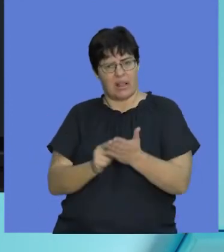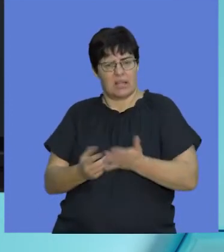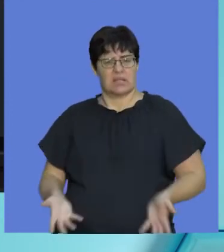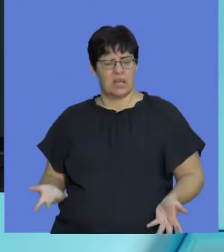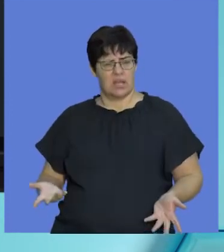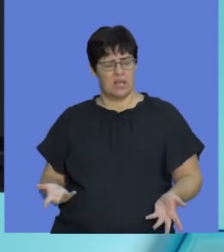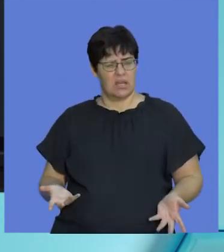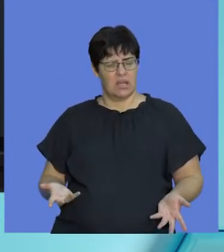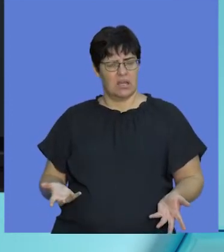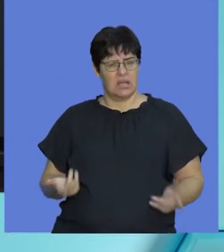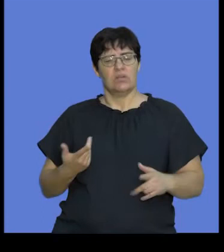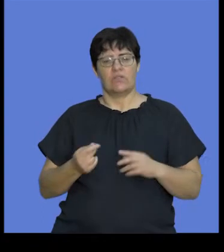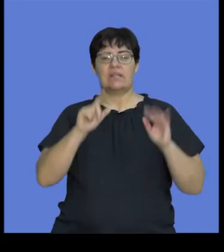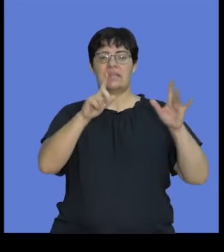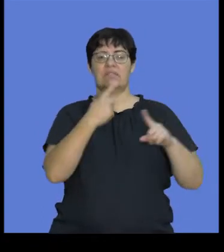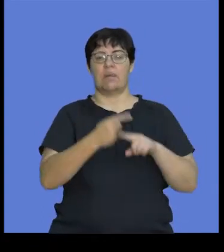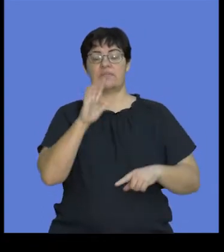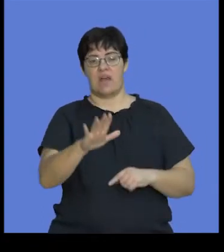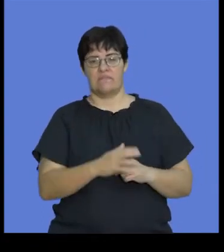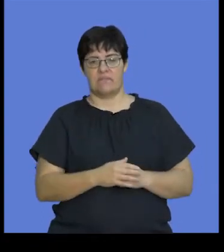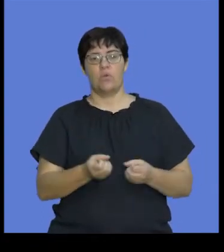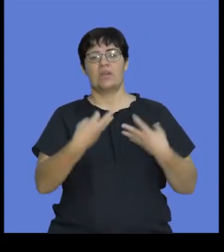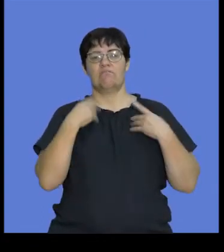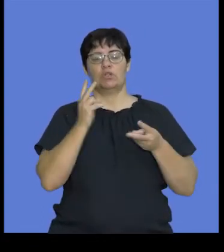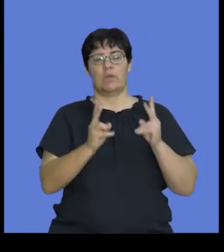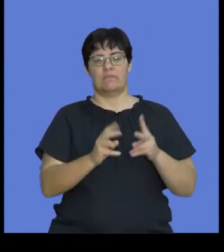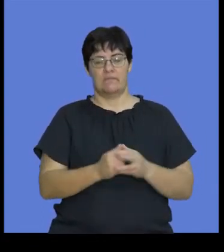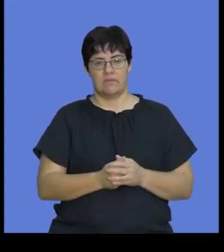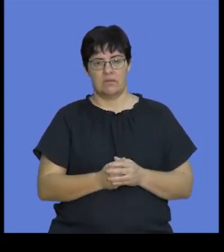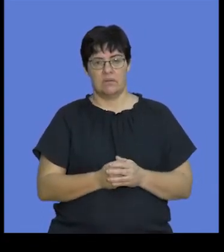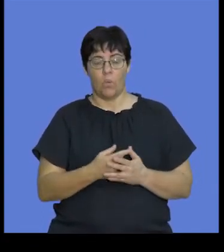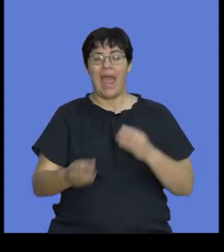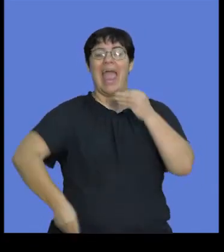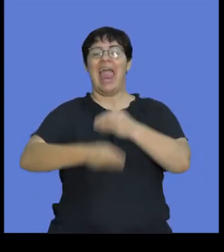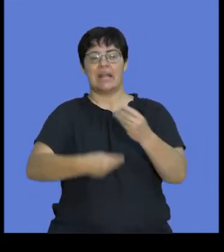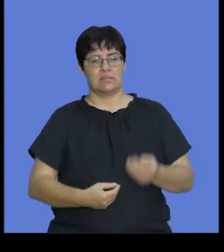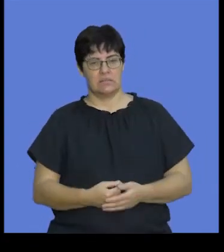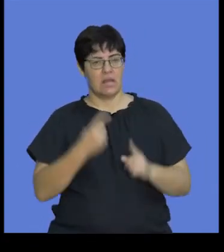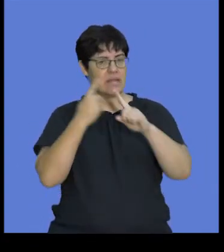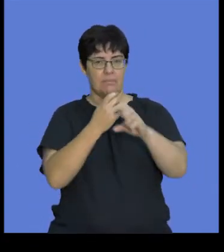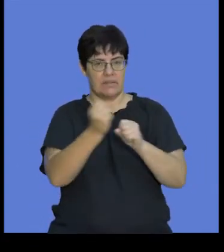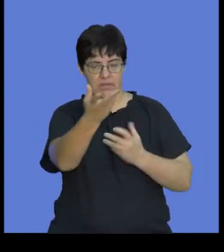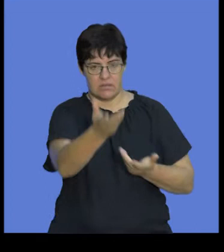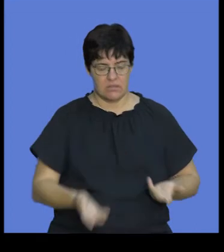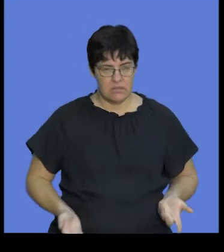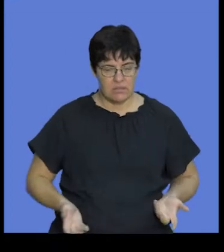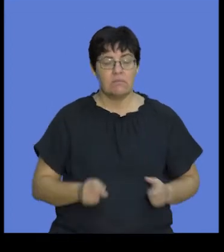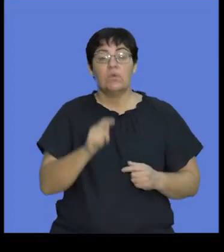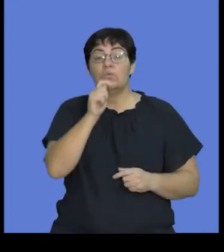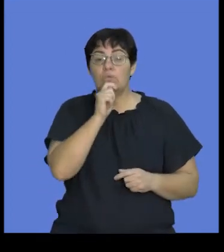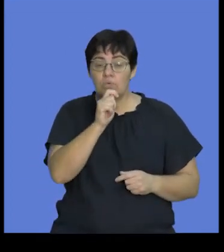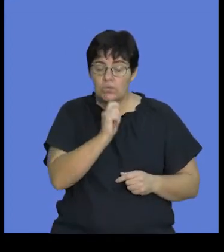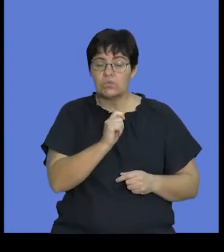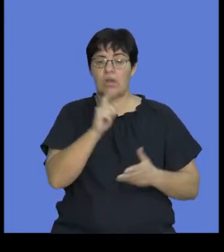I've seen this often, you go 7 times 5 and you give me 12 because you added them instead of multiplying them. Use